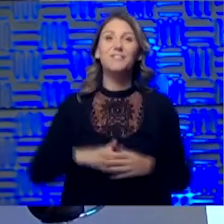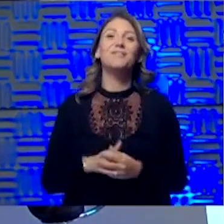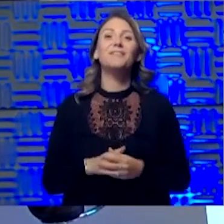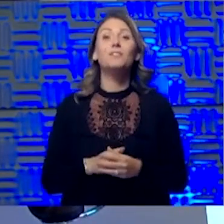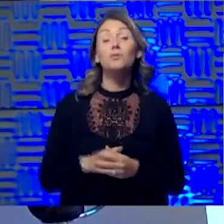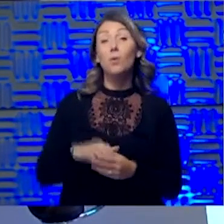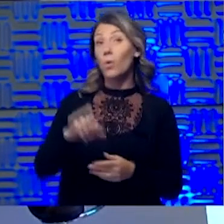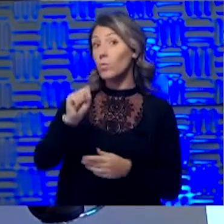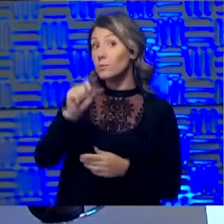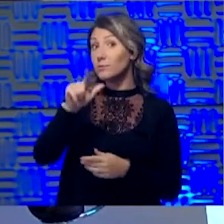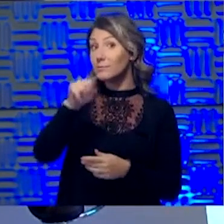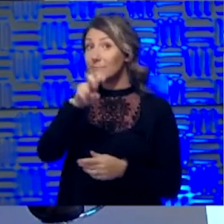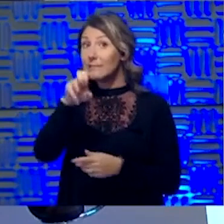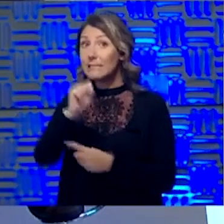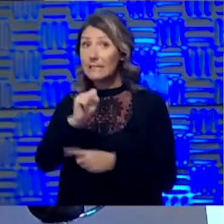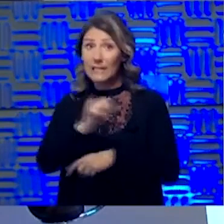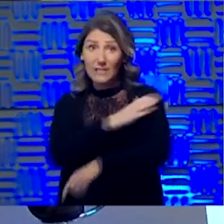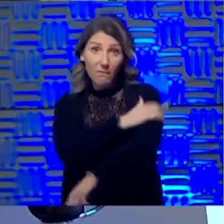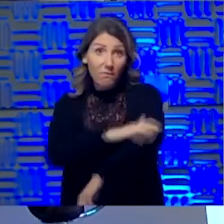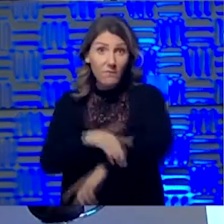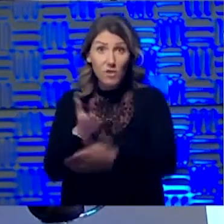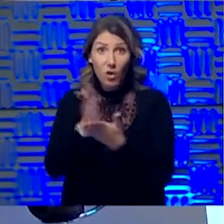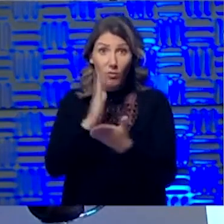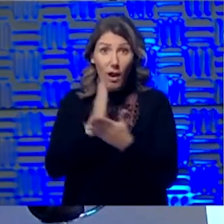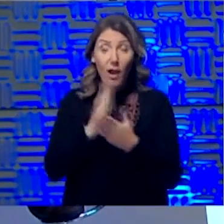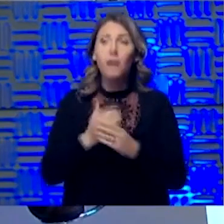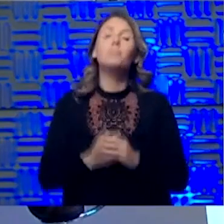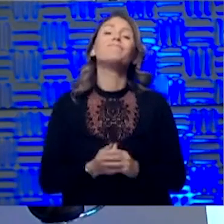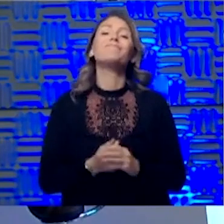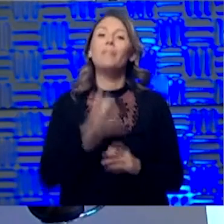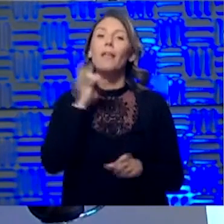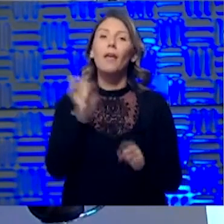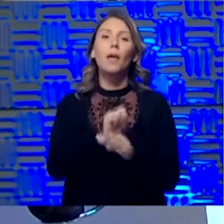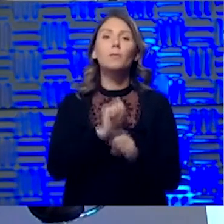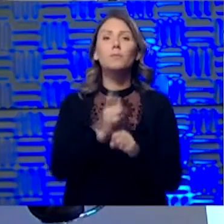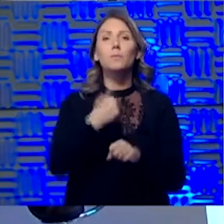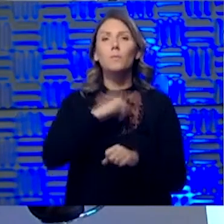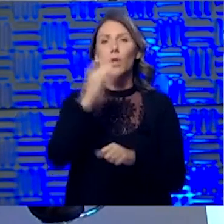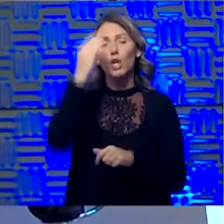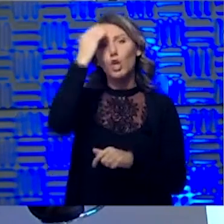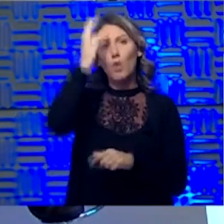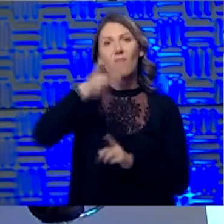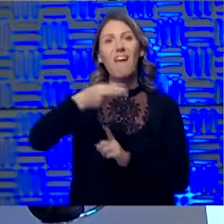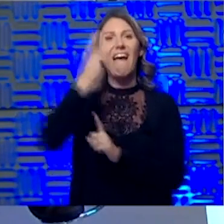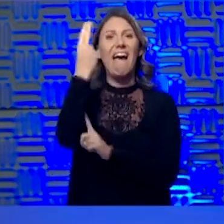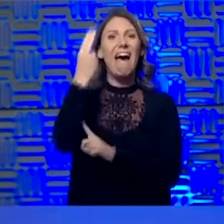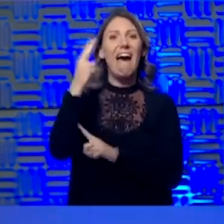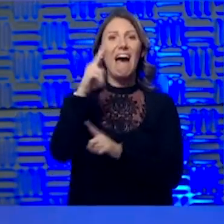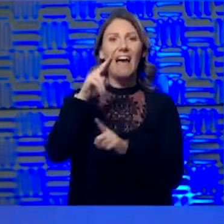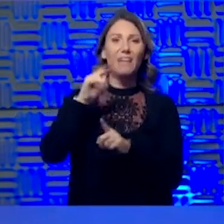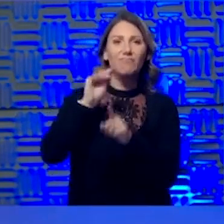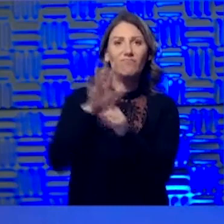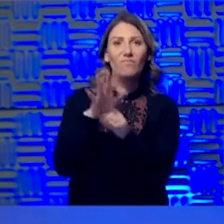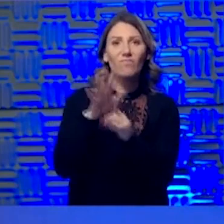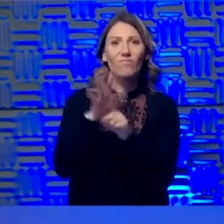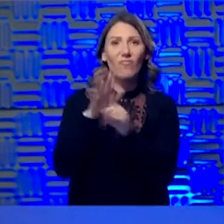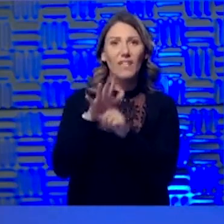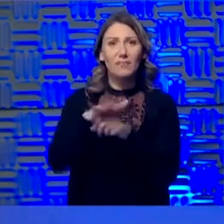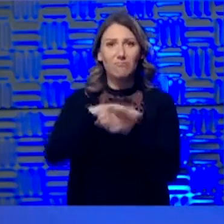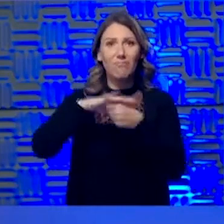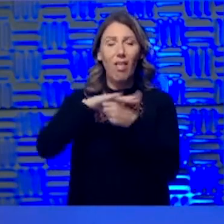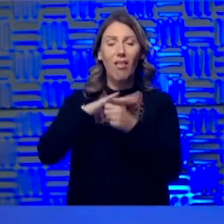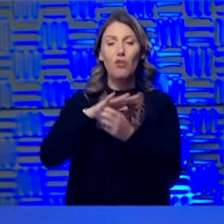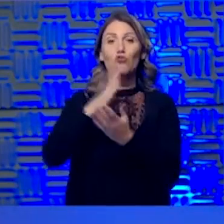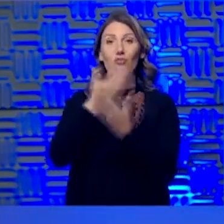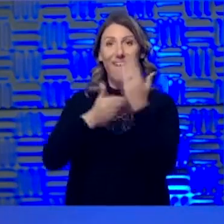are okay, is that what I'm hearing? Is that a consensus? Yeah, absolutely. I mean, I think we know that the high-touch surfaces are going to be the palms of your hands, fingertips.